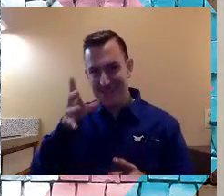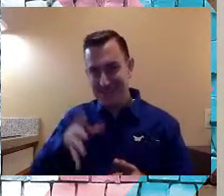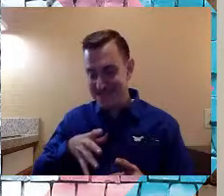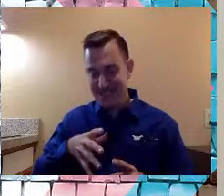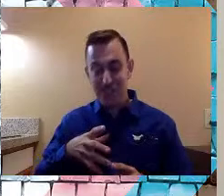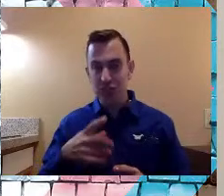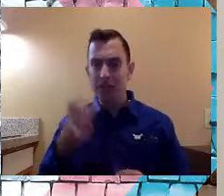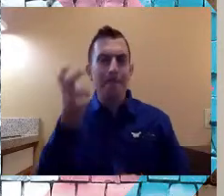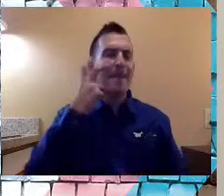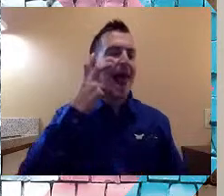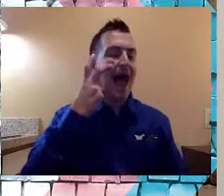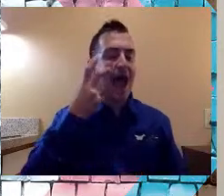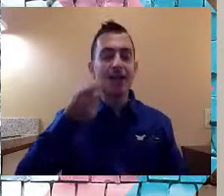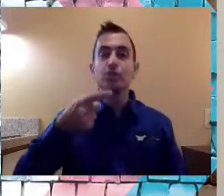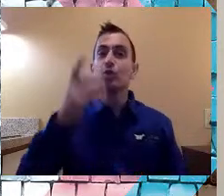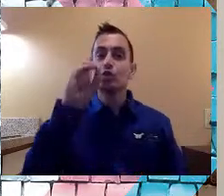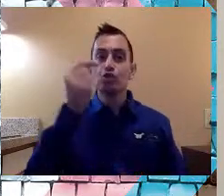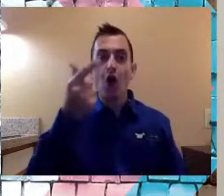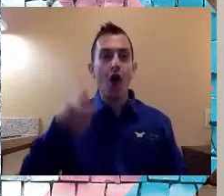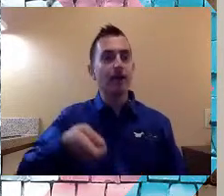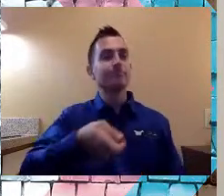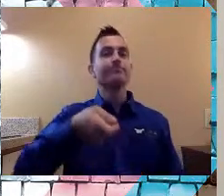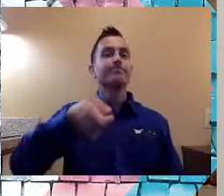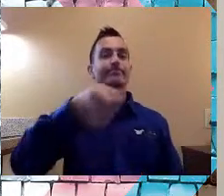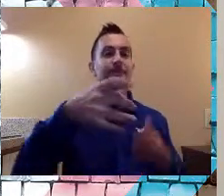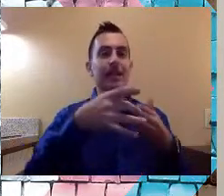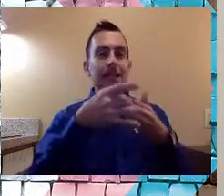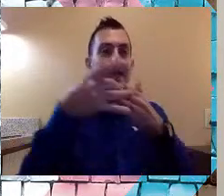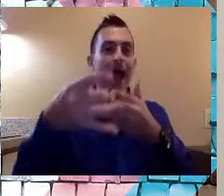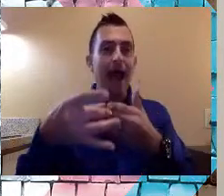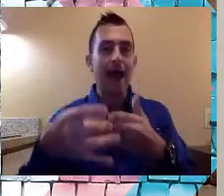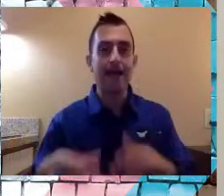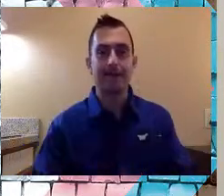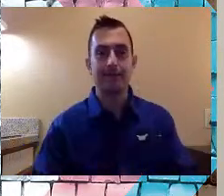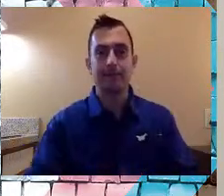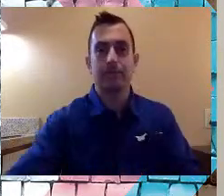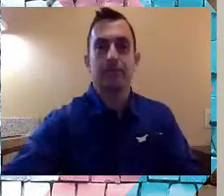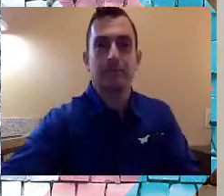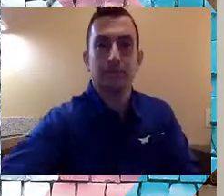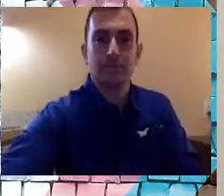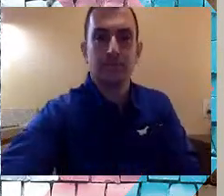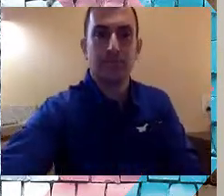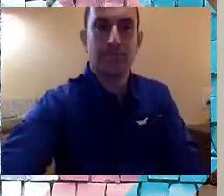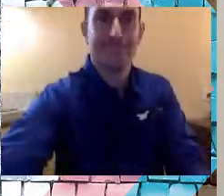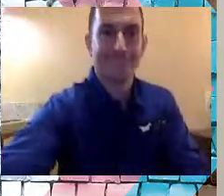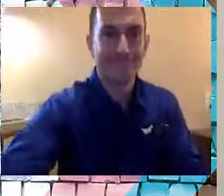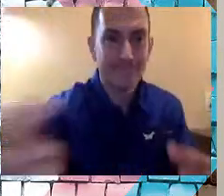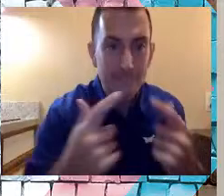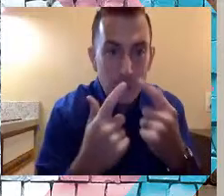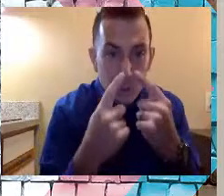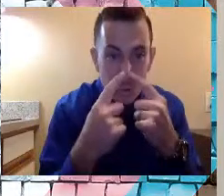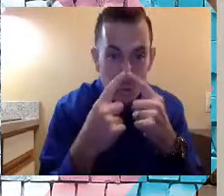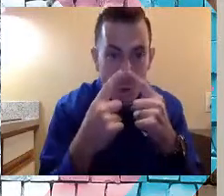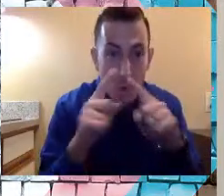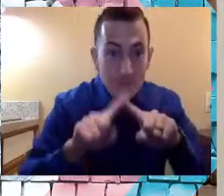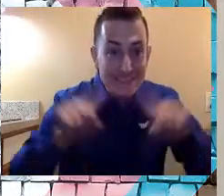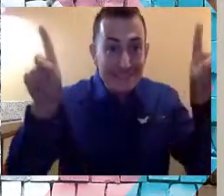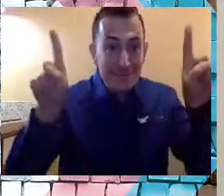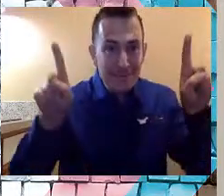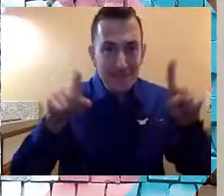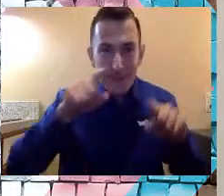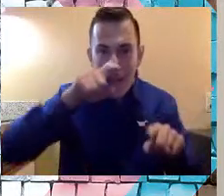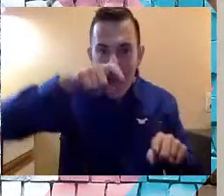dog. It's okay to have a different nose. This elephant's